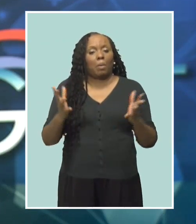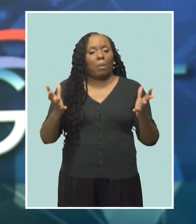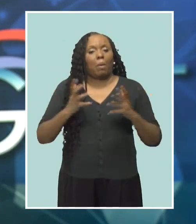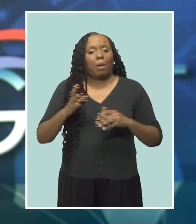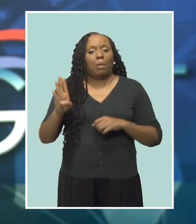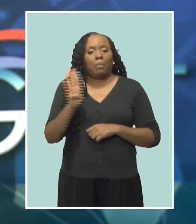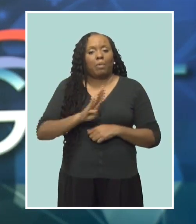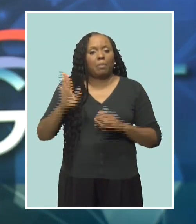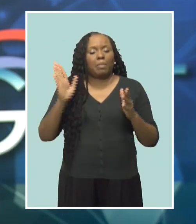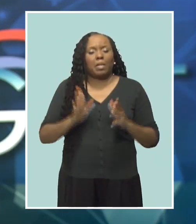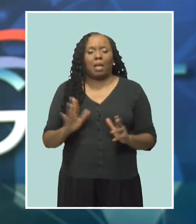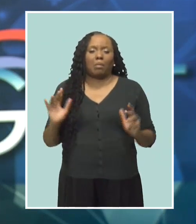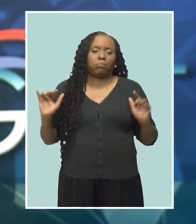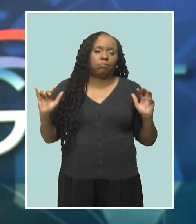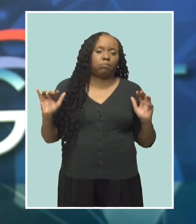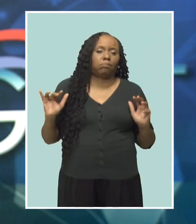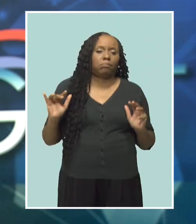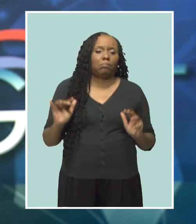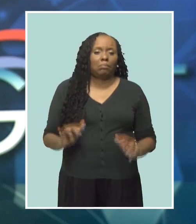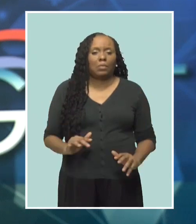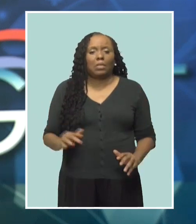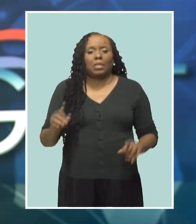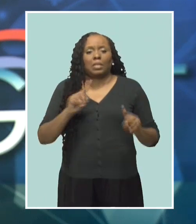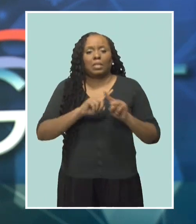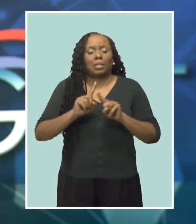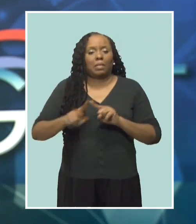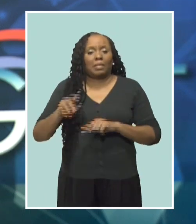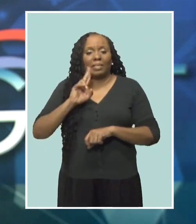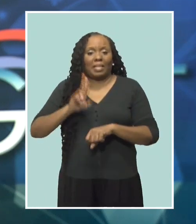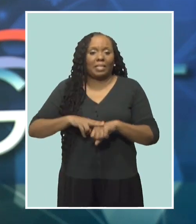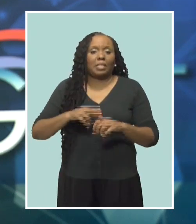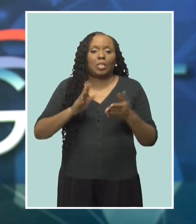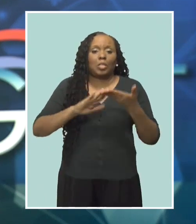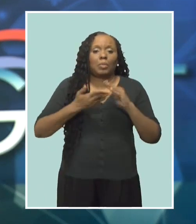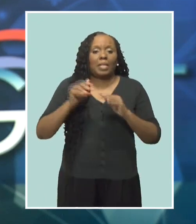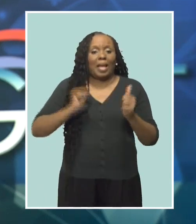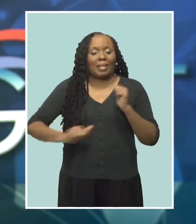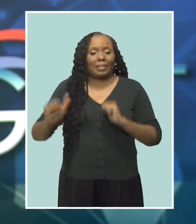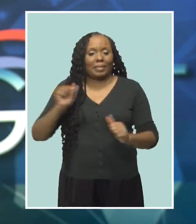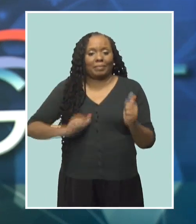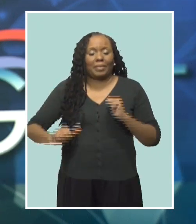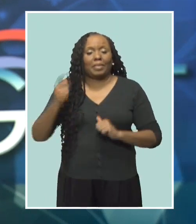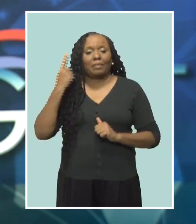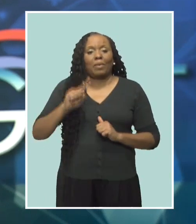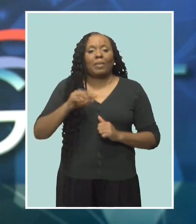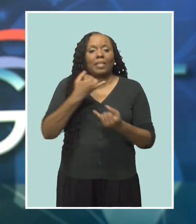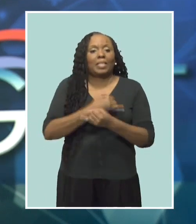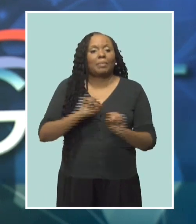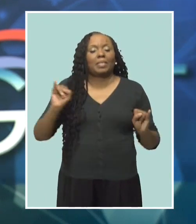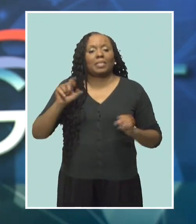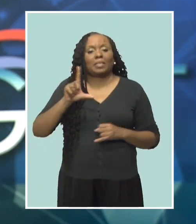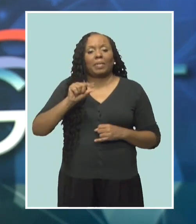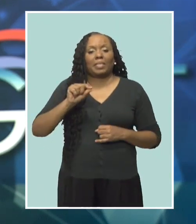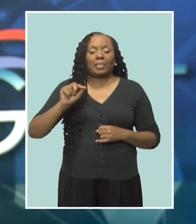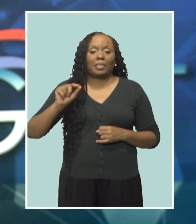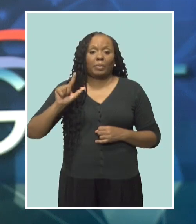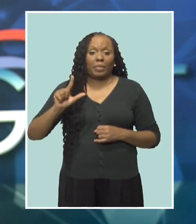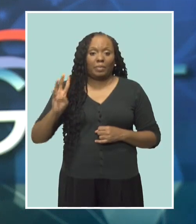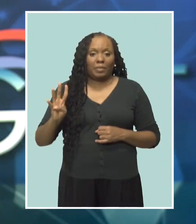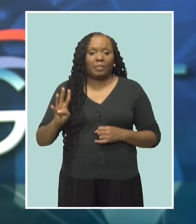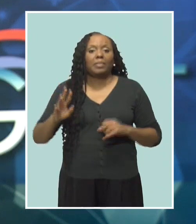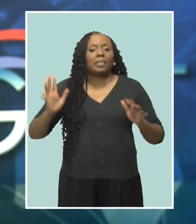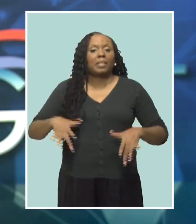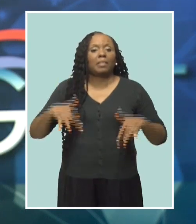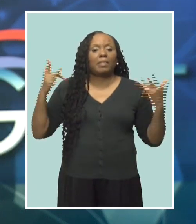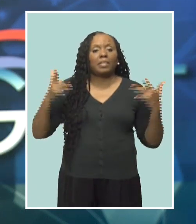to turn out in their numbers to the numerous national and community-based activities planned for Independence 2024. He says the events